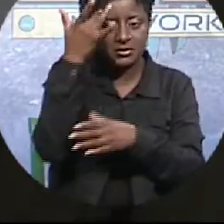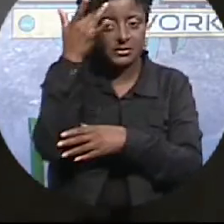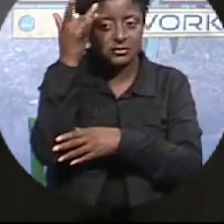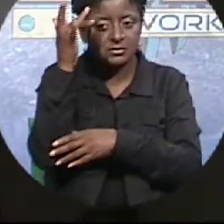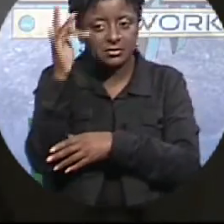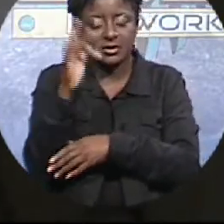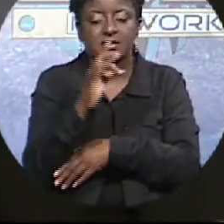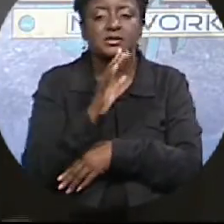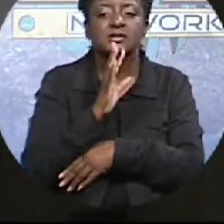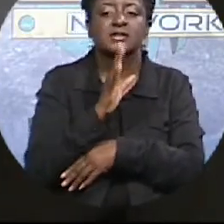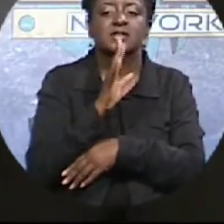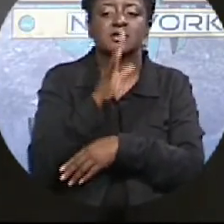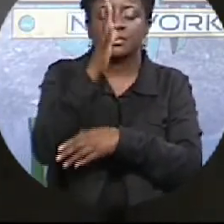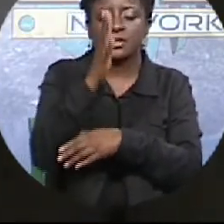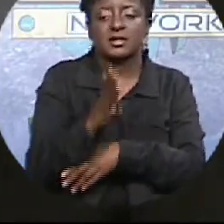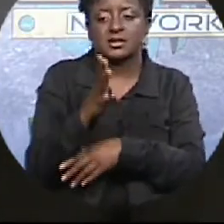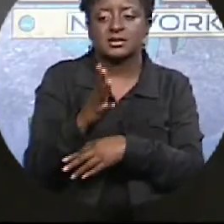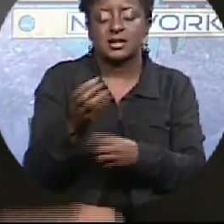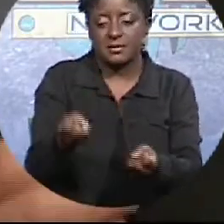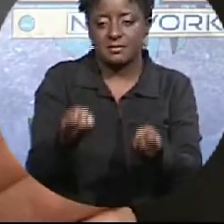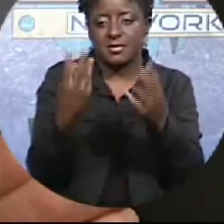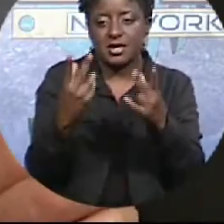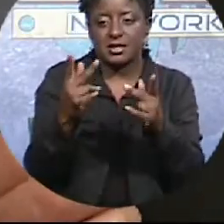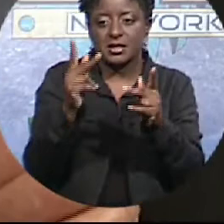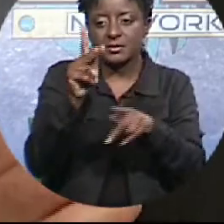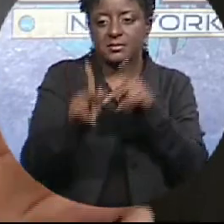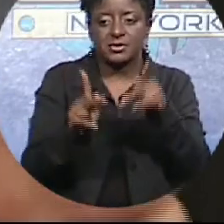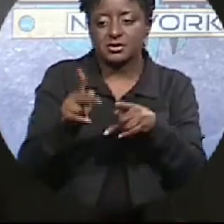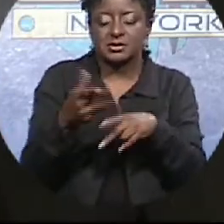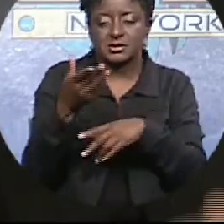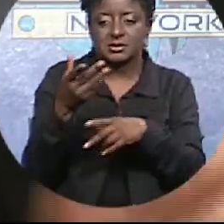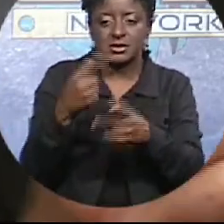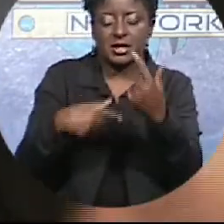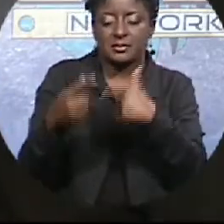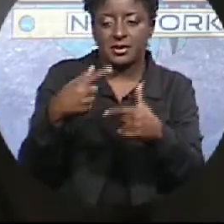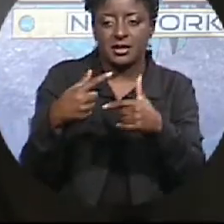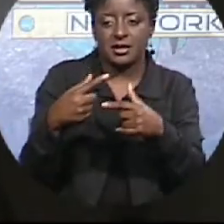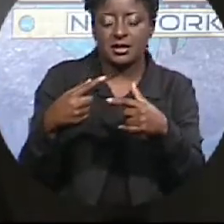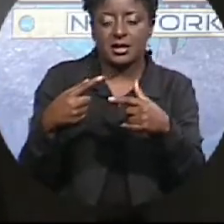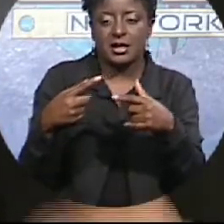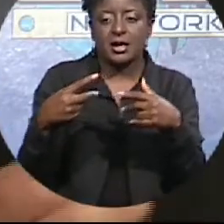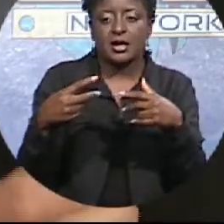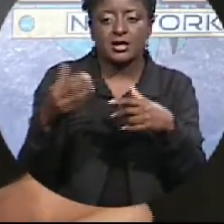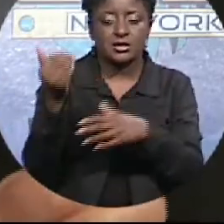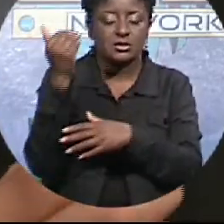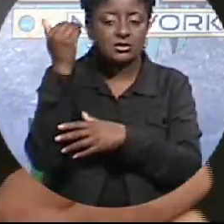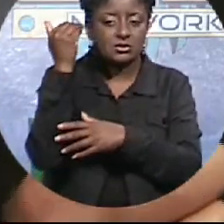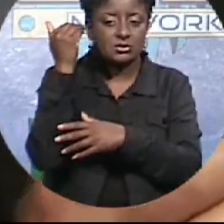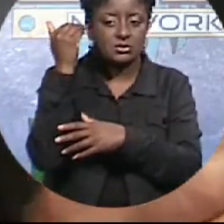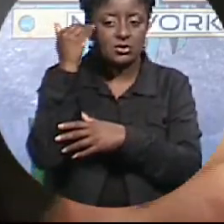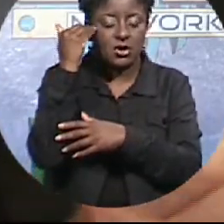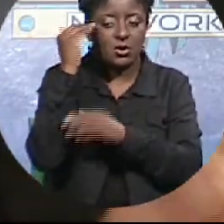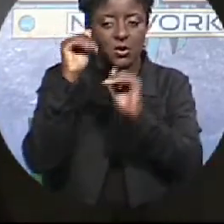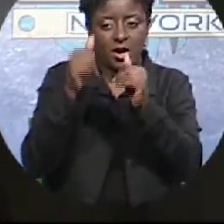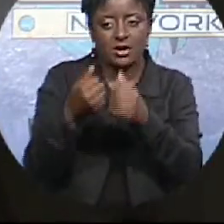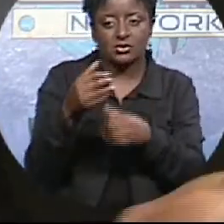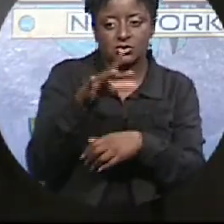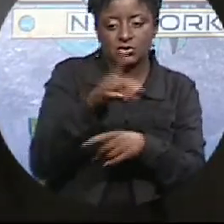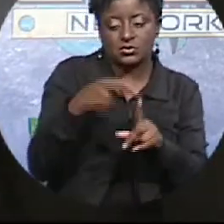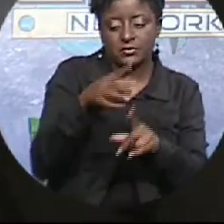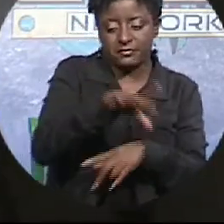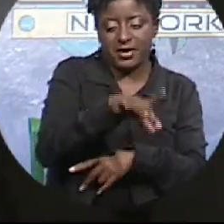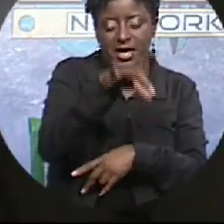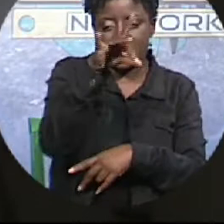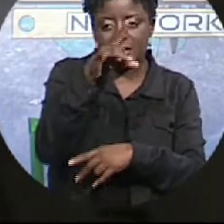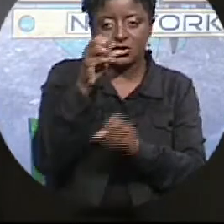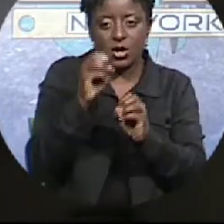brightest speakers, but many attendees who have an eye for opportunity, an eye for looking for a new